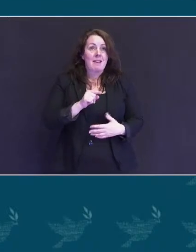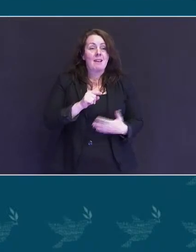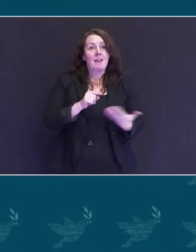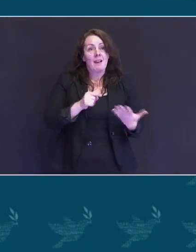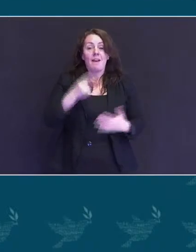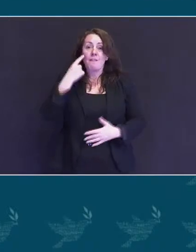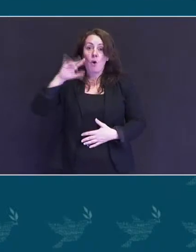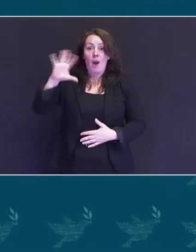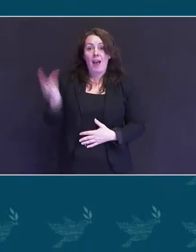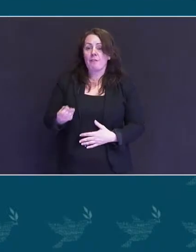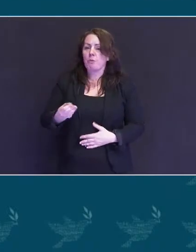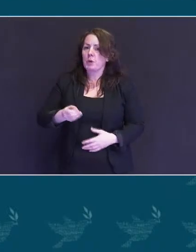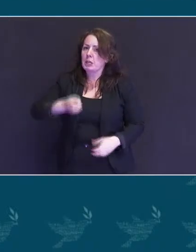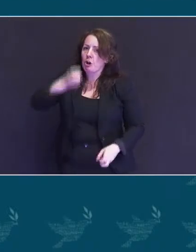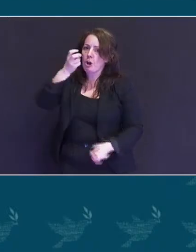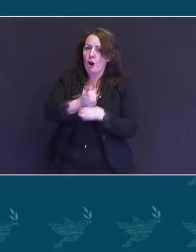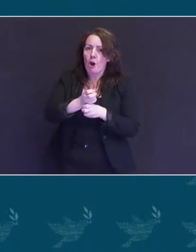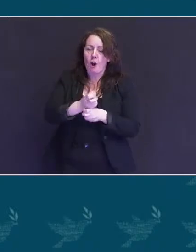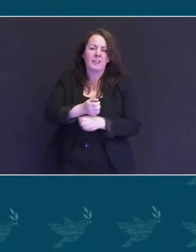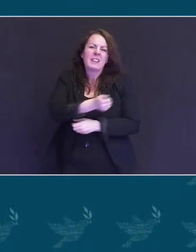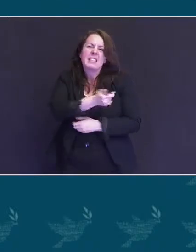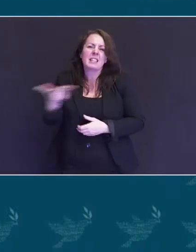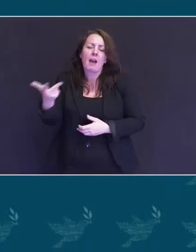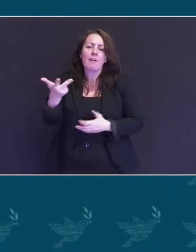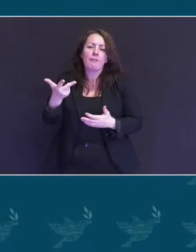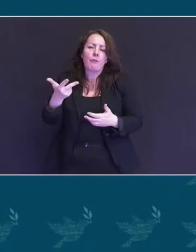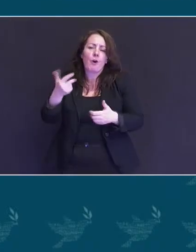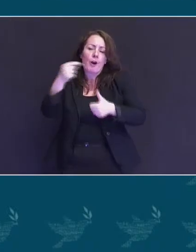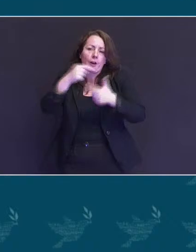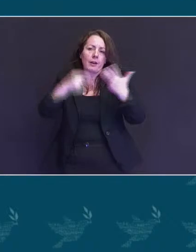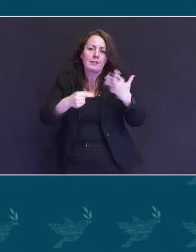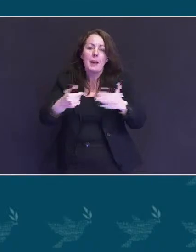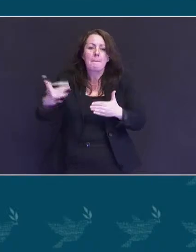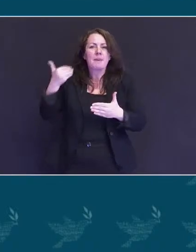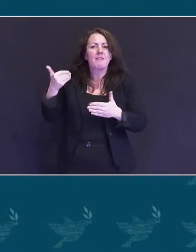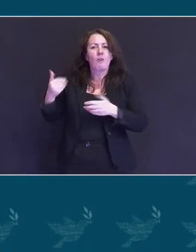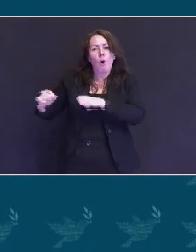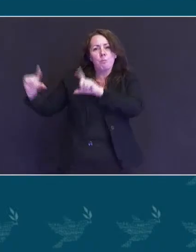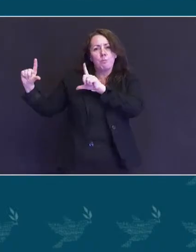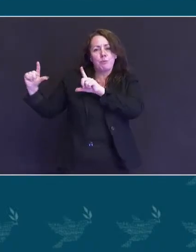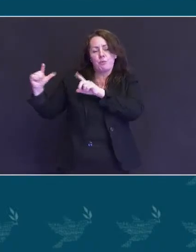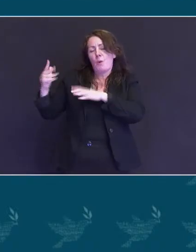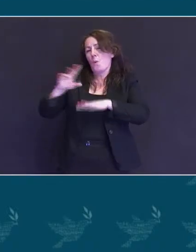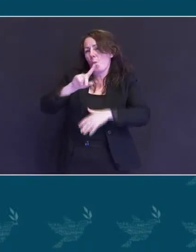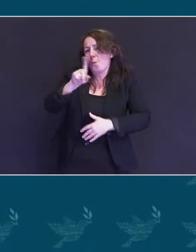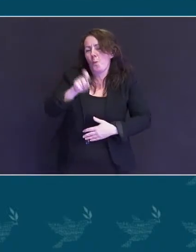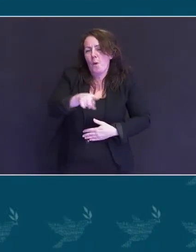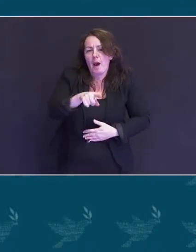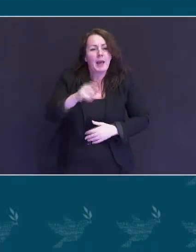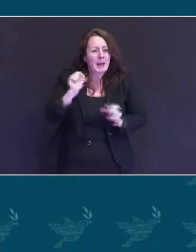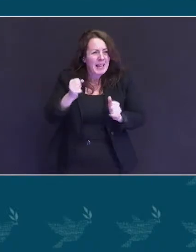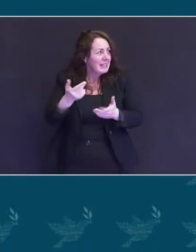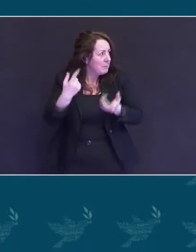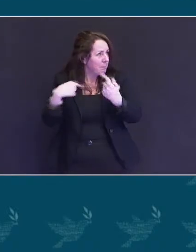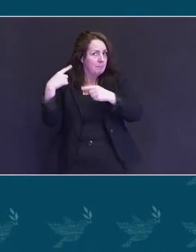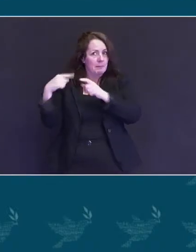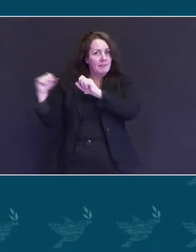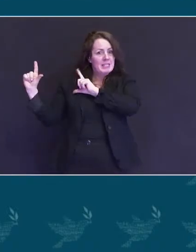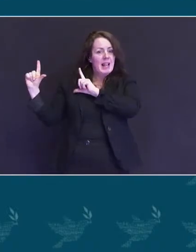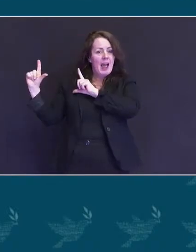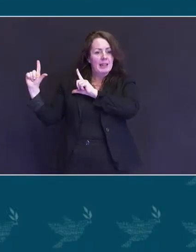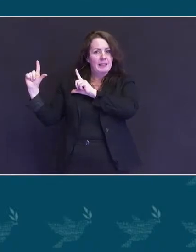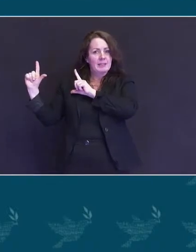However, it remains very difficult for African languages for a number of reasons that have been mentioned on the previous slide. Perhaps we can go